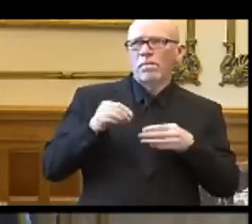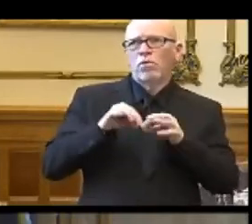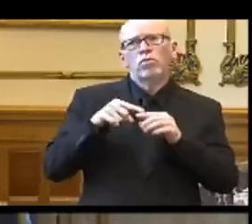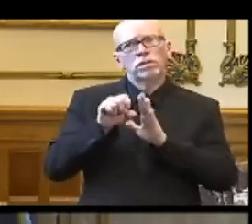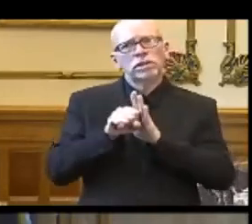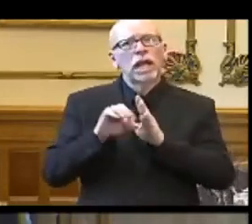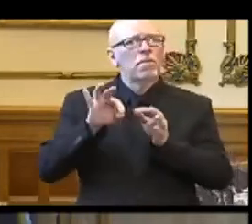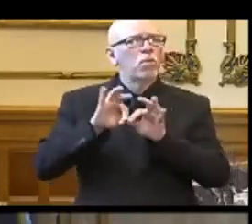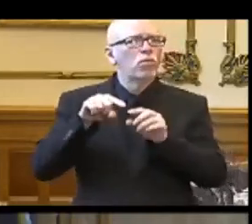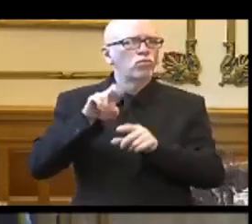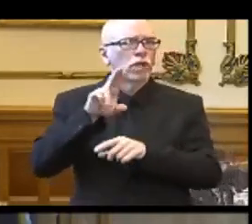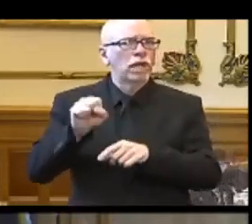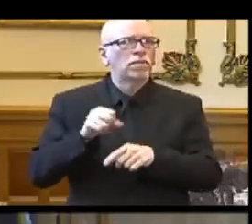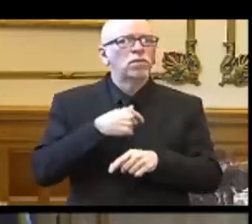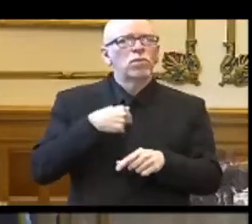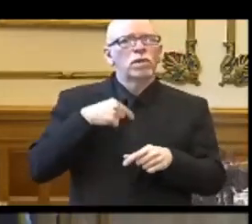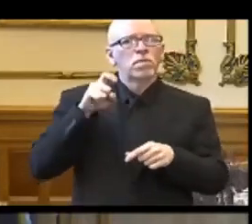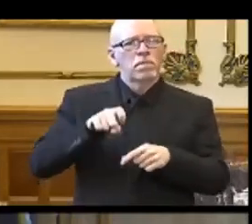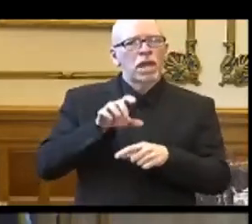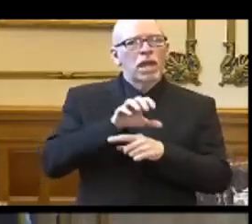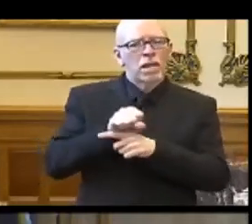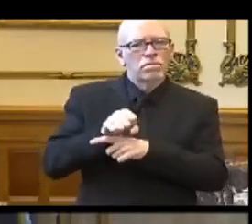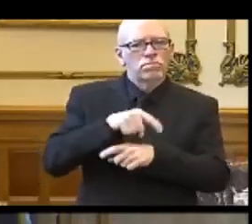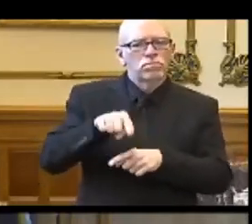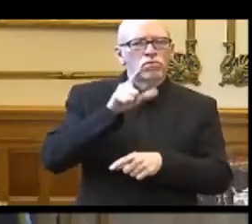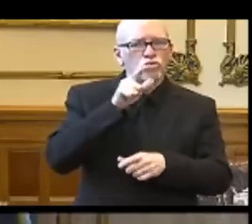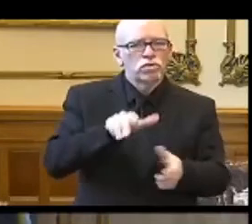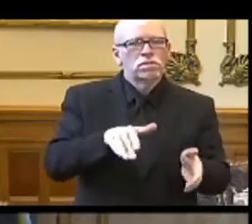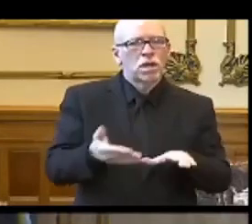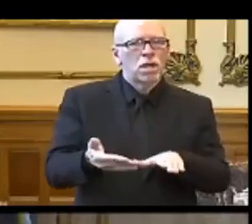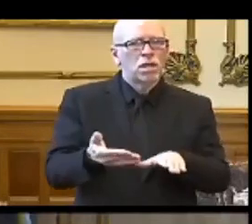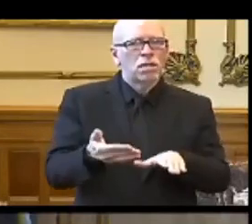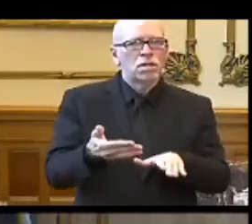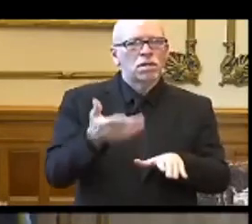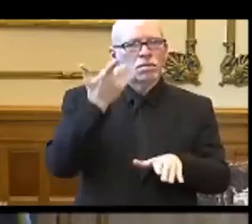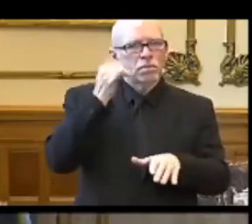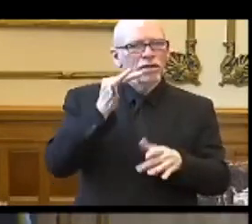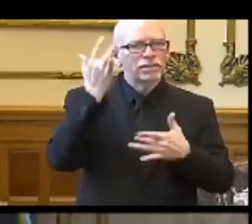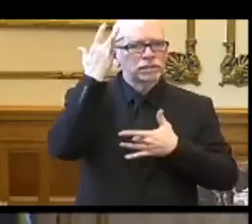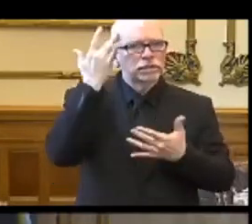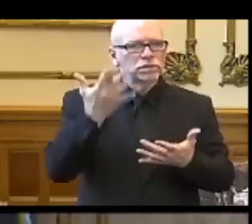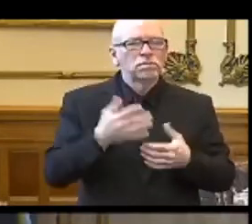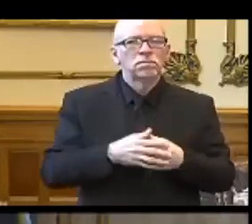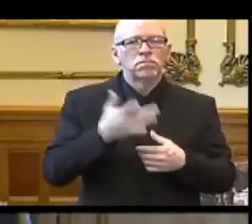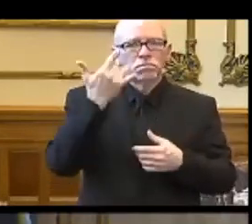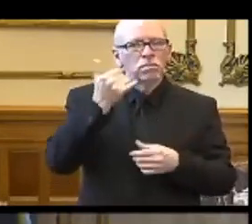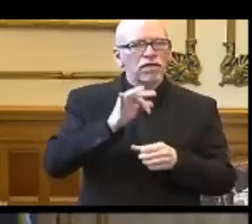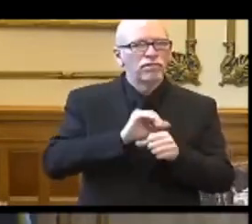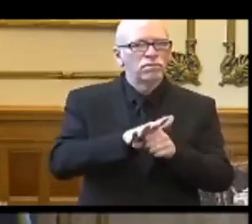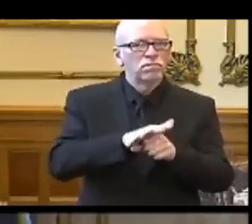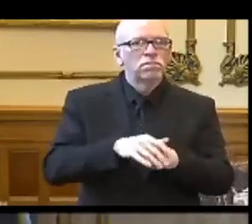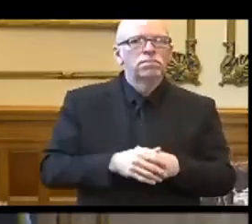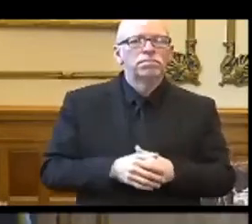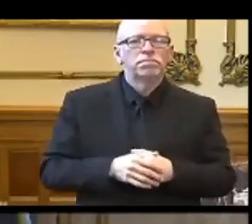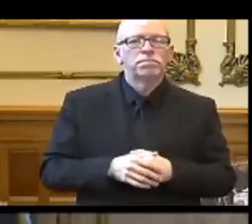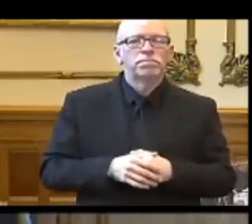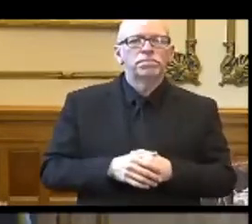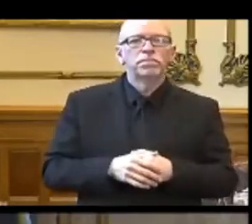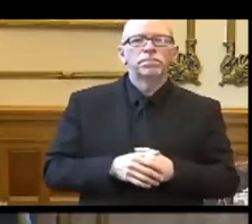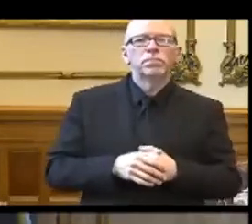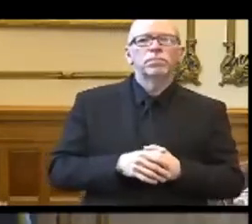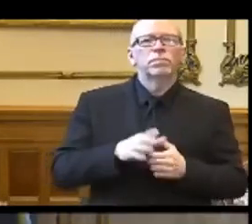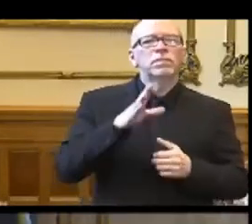and to the nation, that we do capture individuals who lost their life because of this disease, because of this pandemic. In